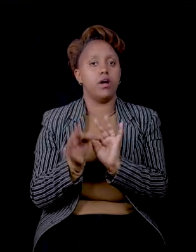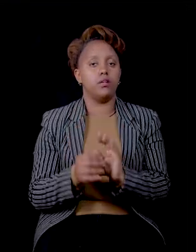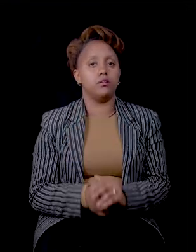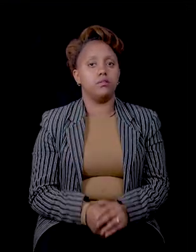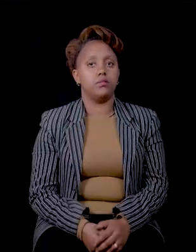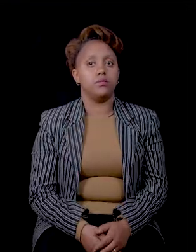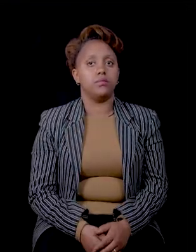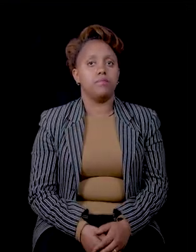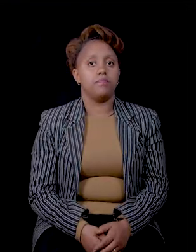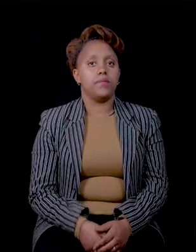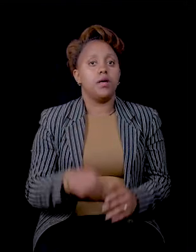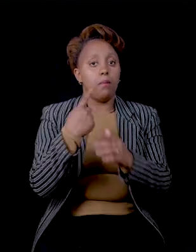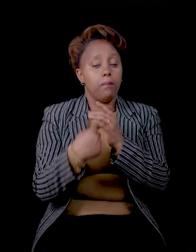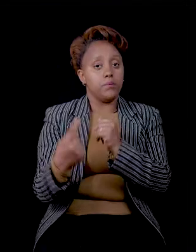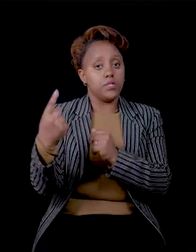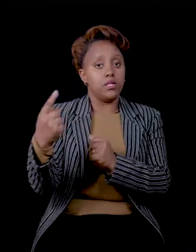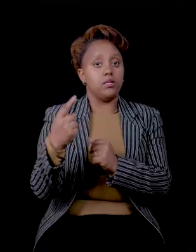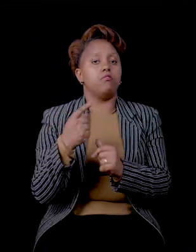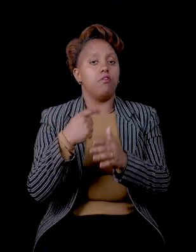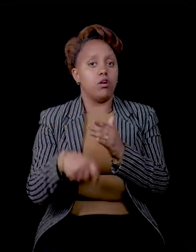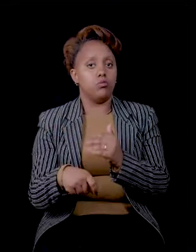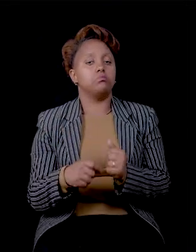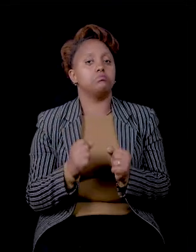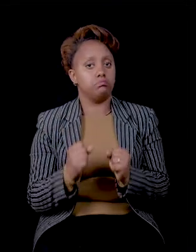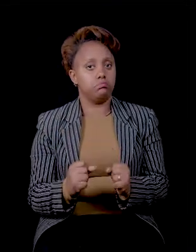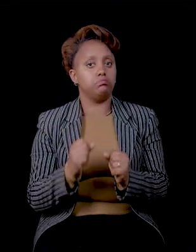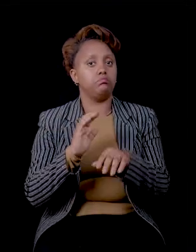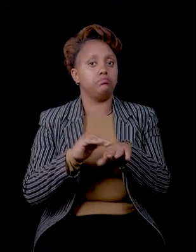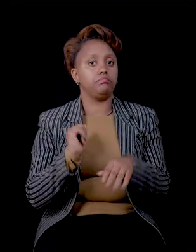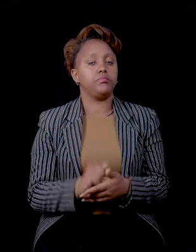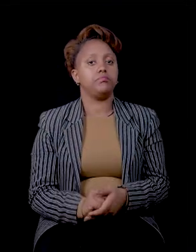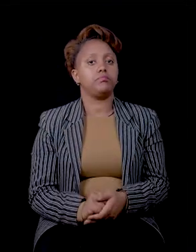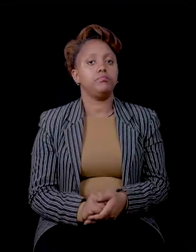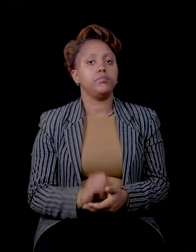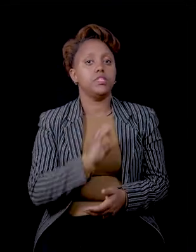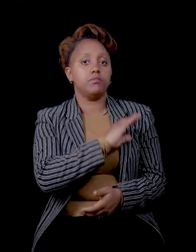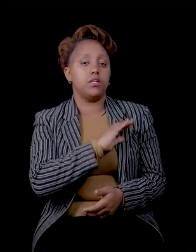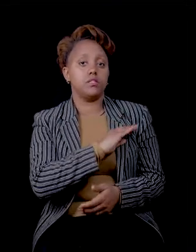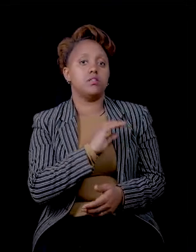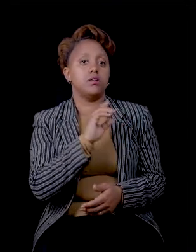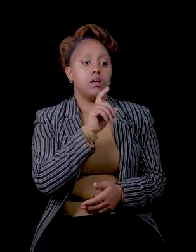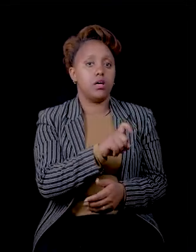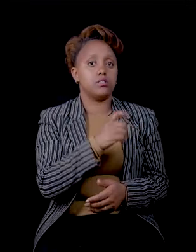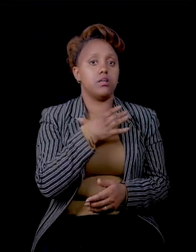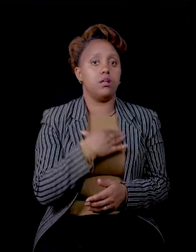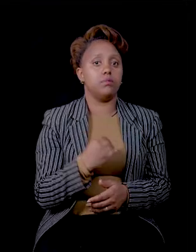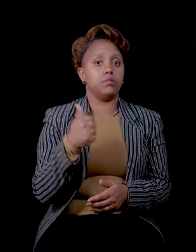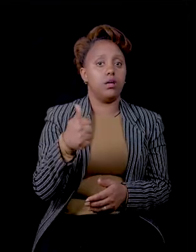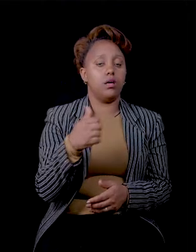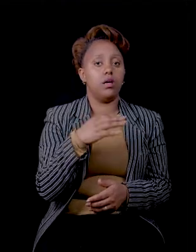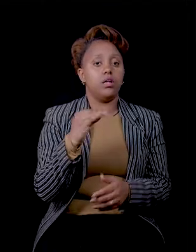By well-definedness or by single-valuedness is the characteristic. For all x in